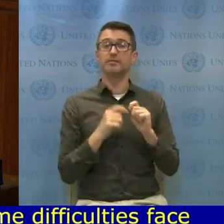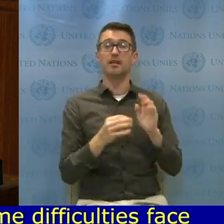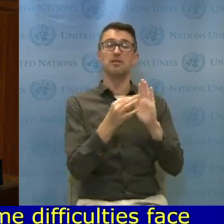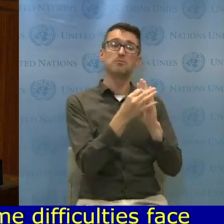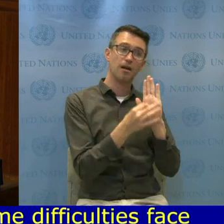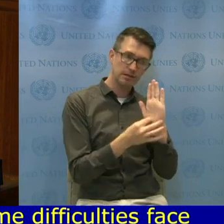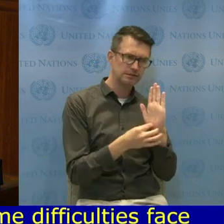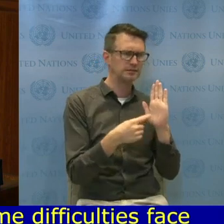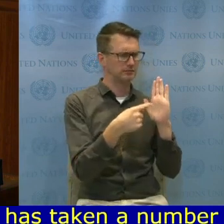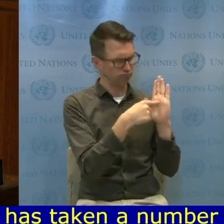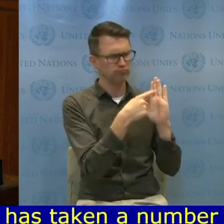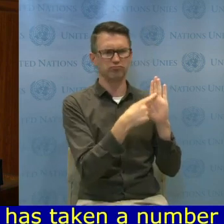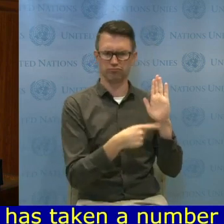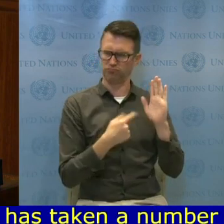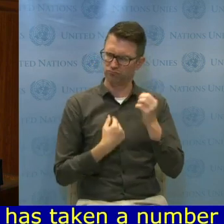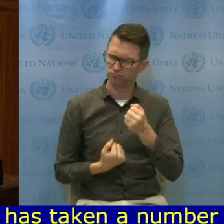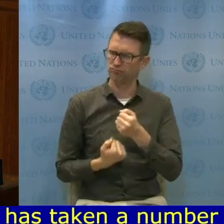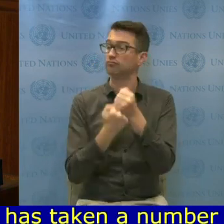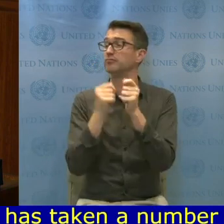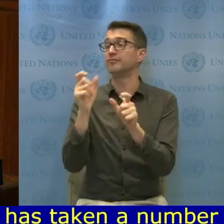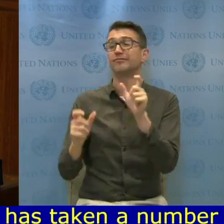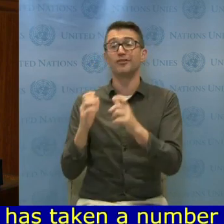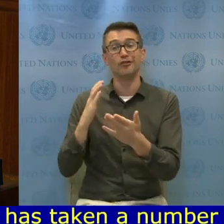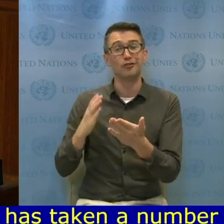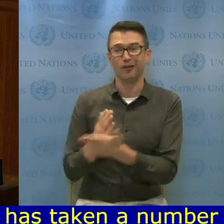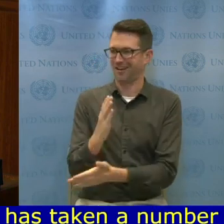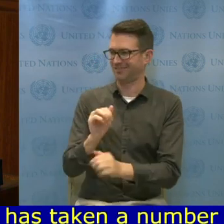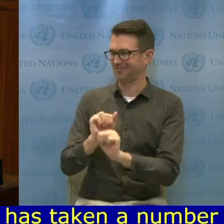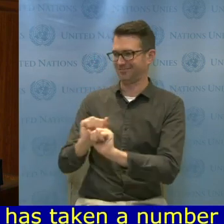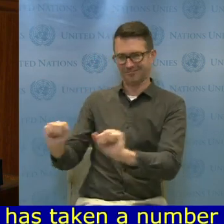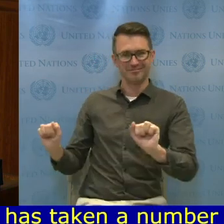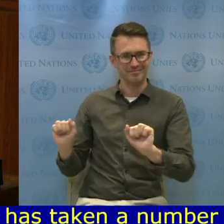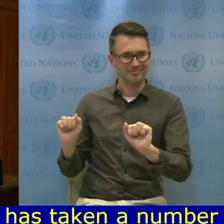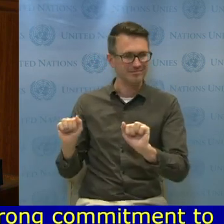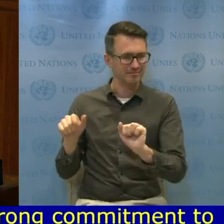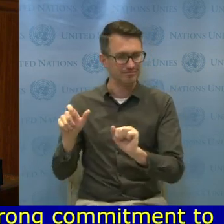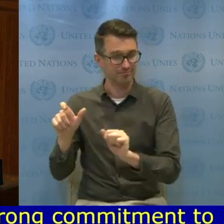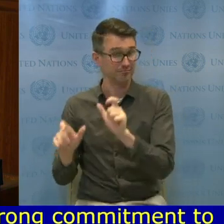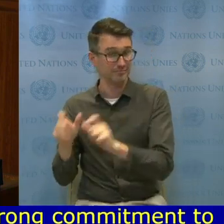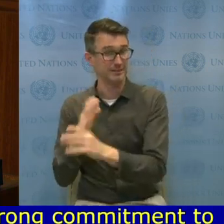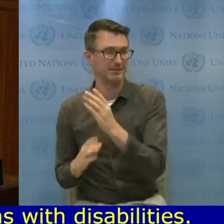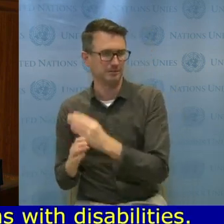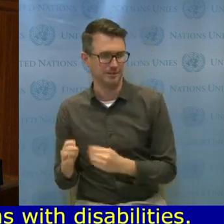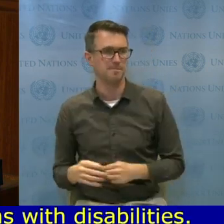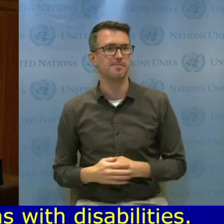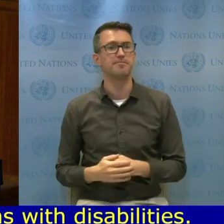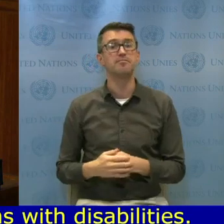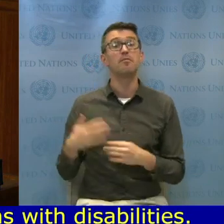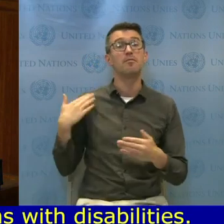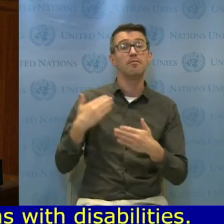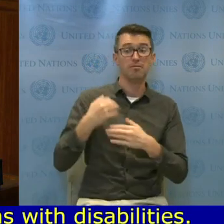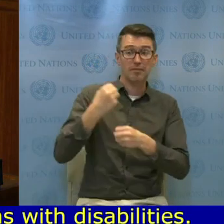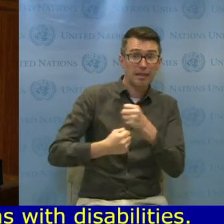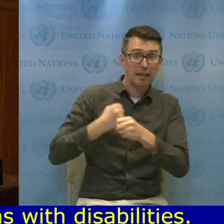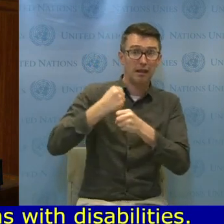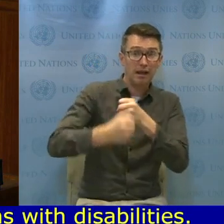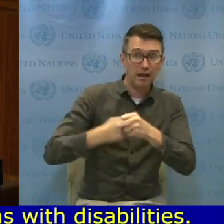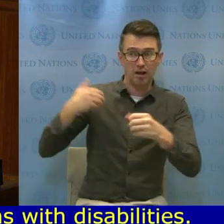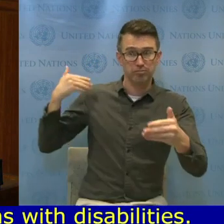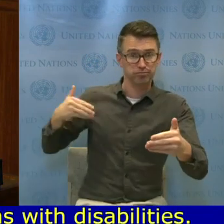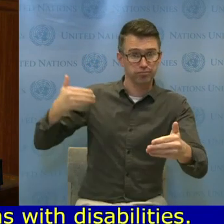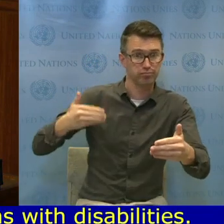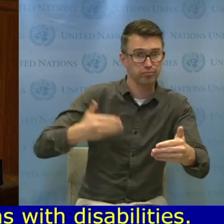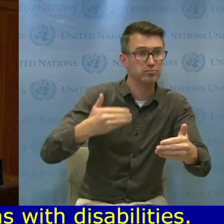disabilities. For many years, the government of Afghanistan provided services for persons with disabilities under the Ministry of Labor, Social Affairs, Minorities,